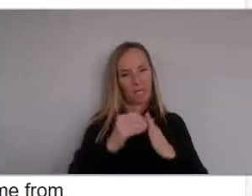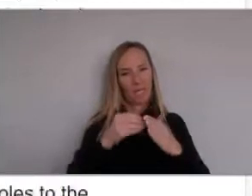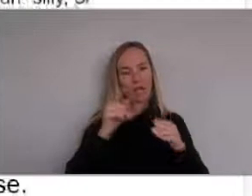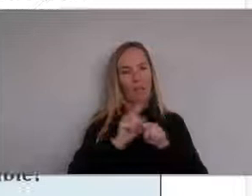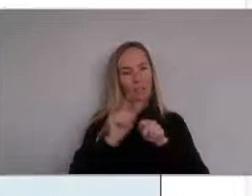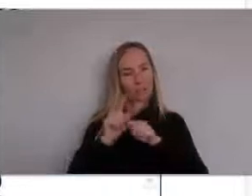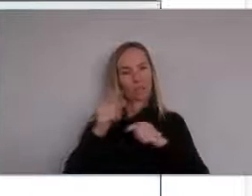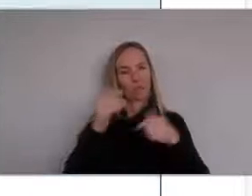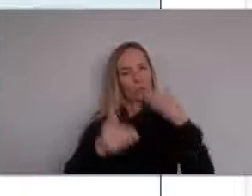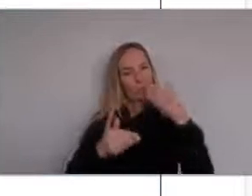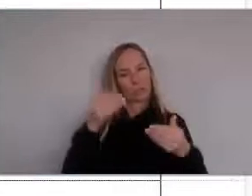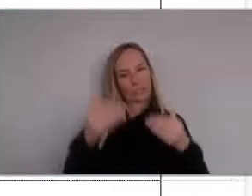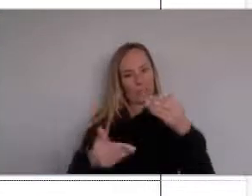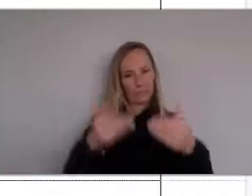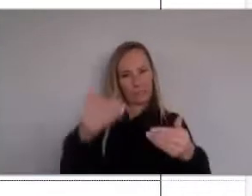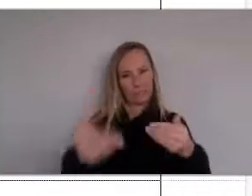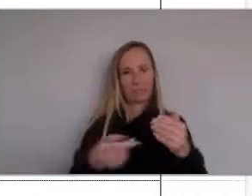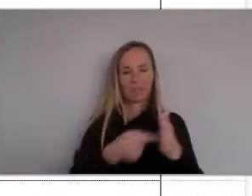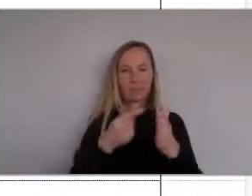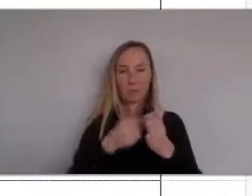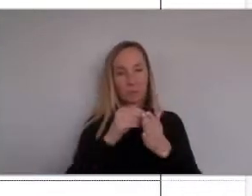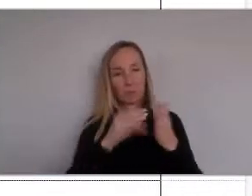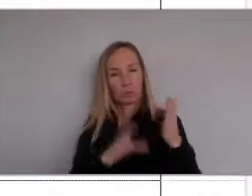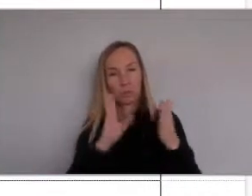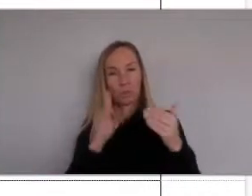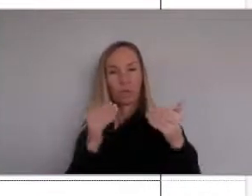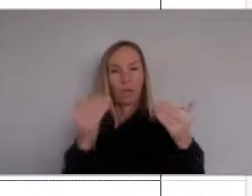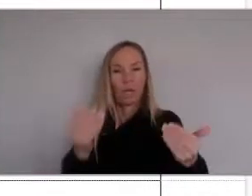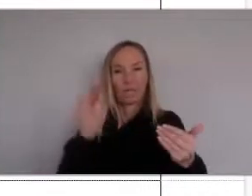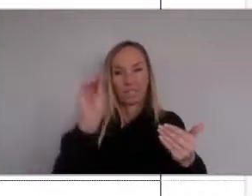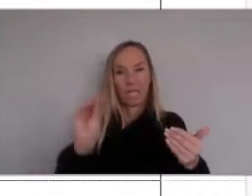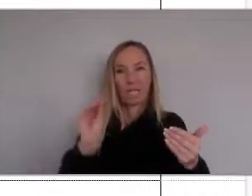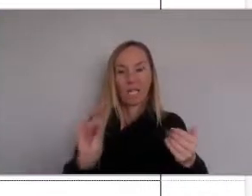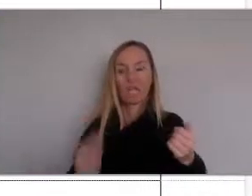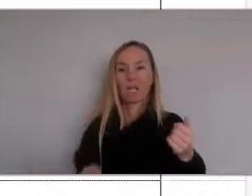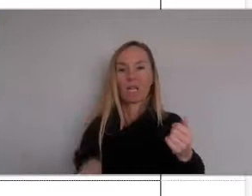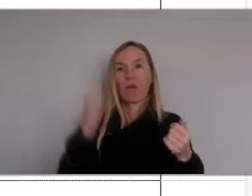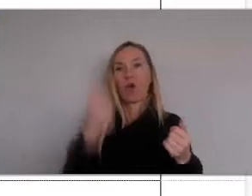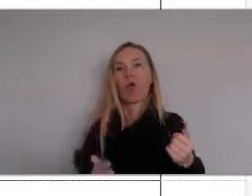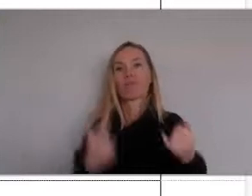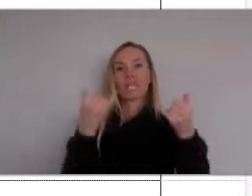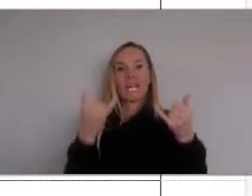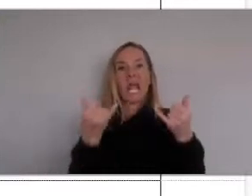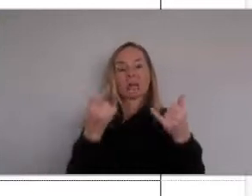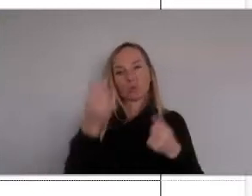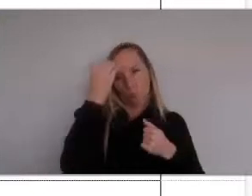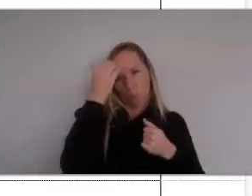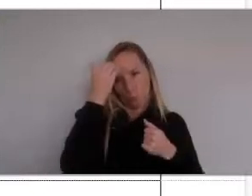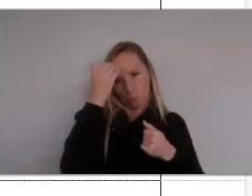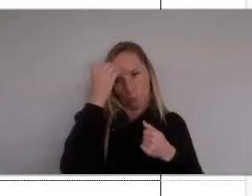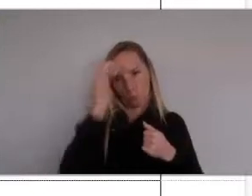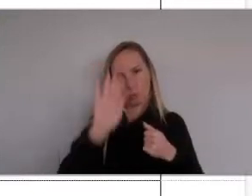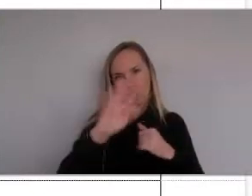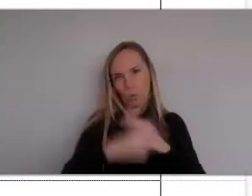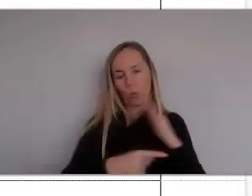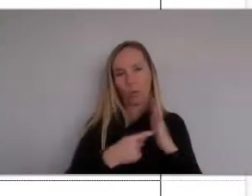go along. So sometimes students will go ahead and fill in all of this right now so that you know what your